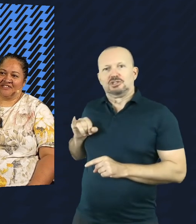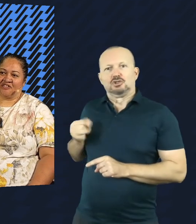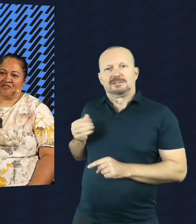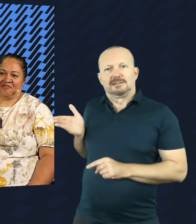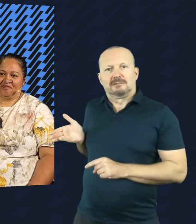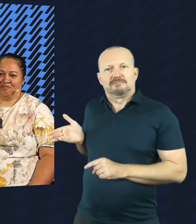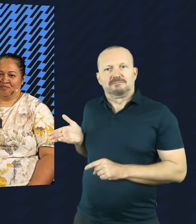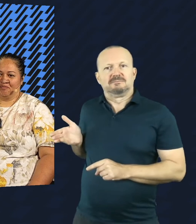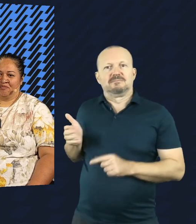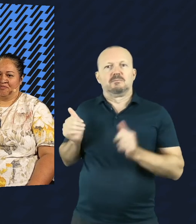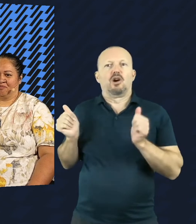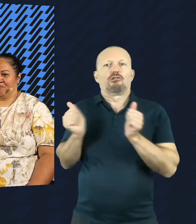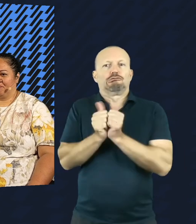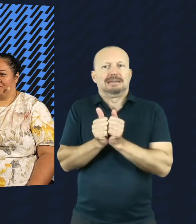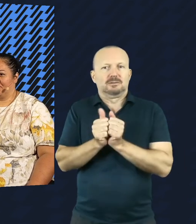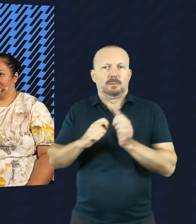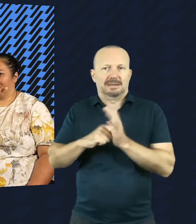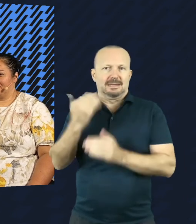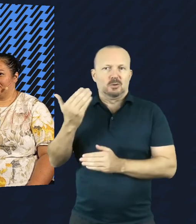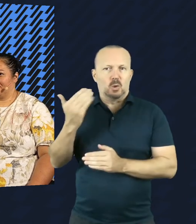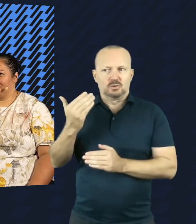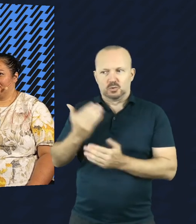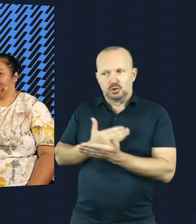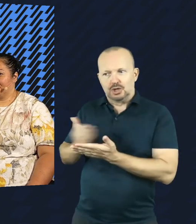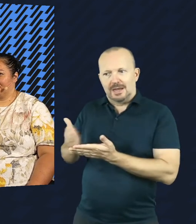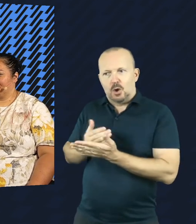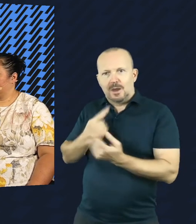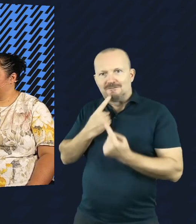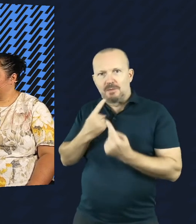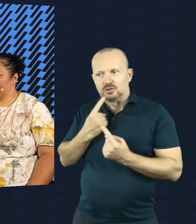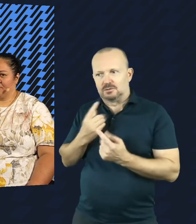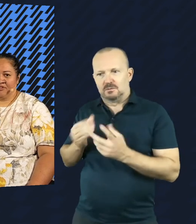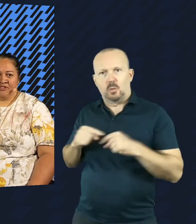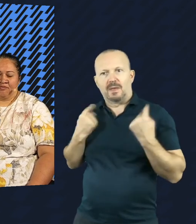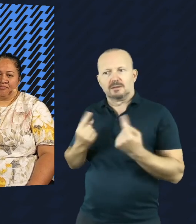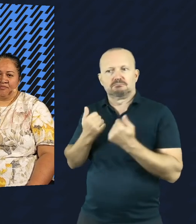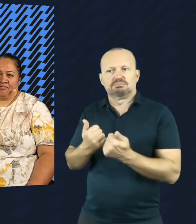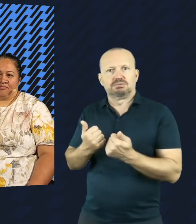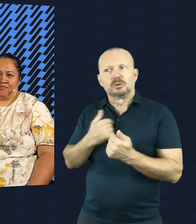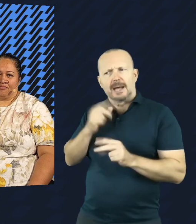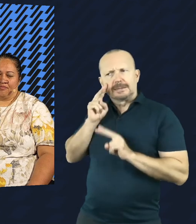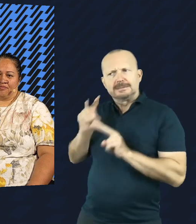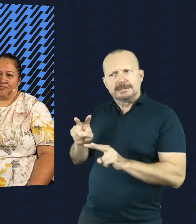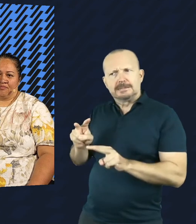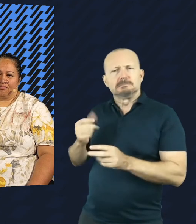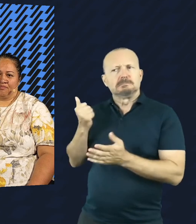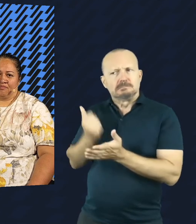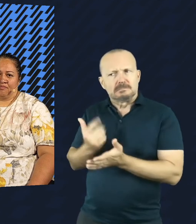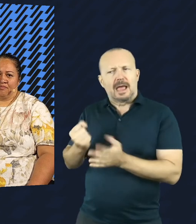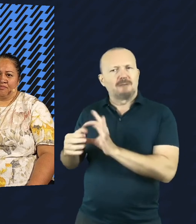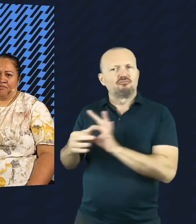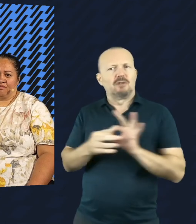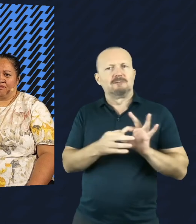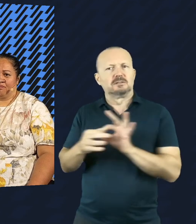nga tikanga, with us, because I could see that there's direct relevance to everything that we do in the GLAM sector,